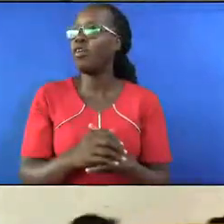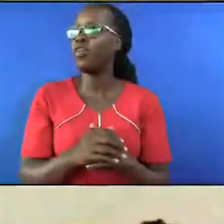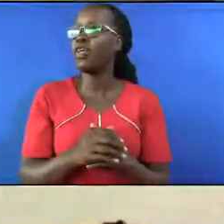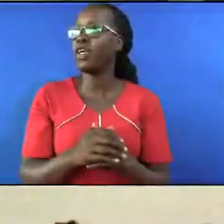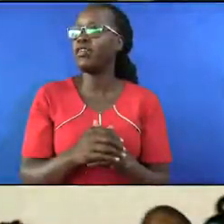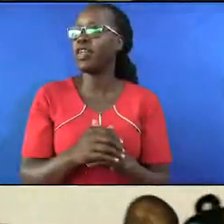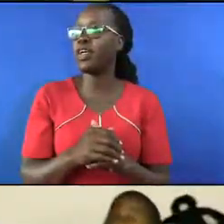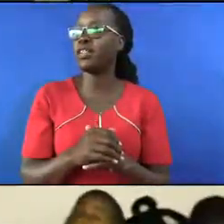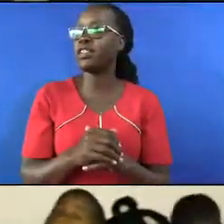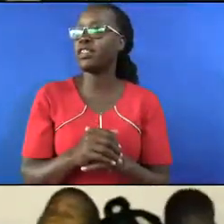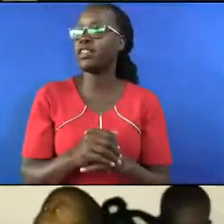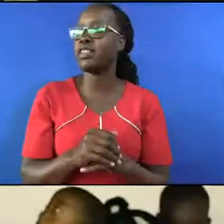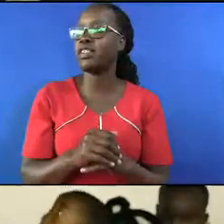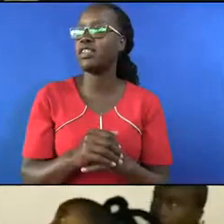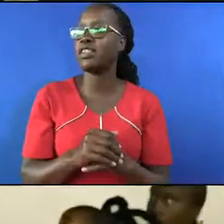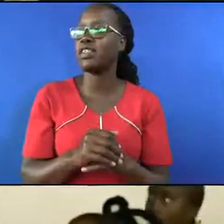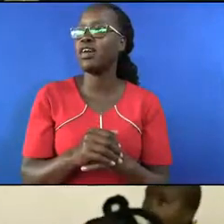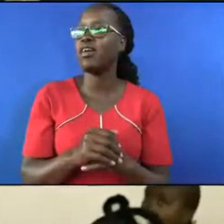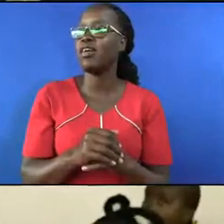Children of Eli?